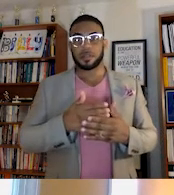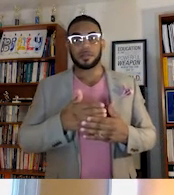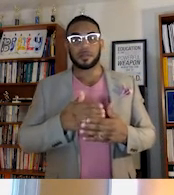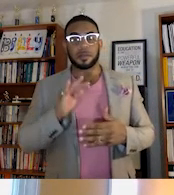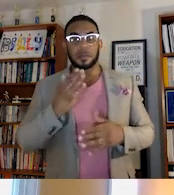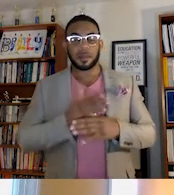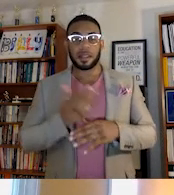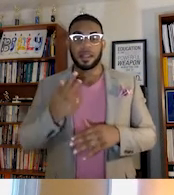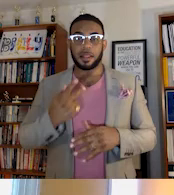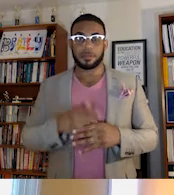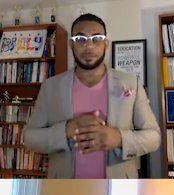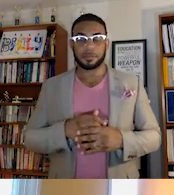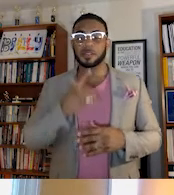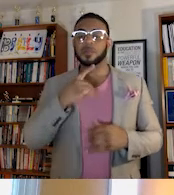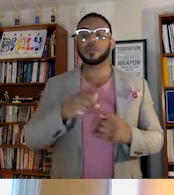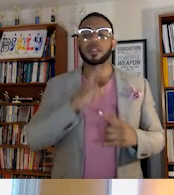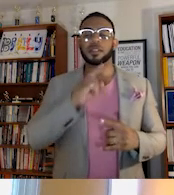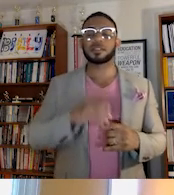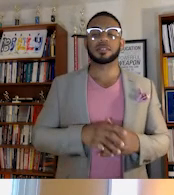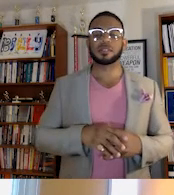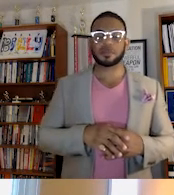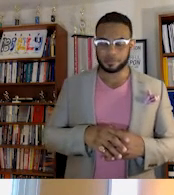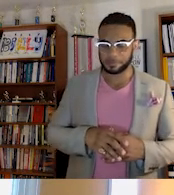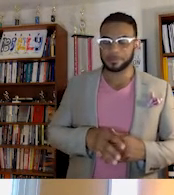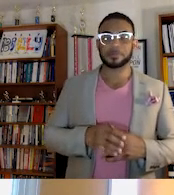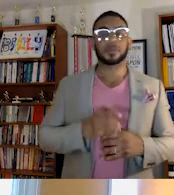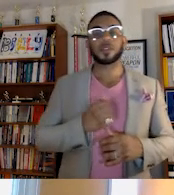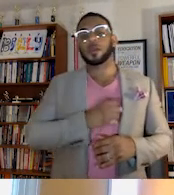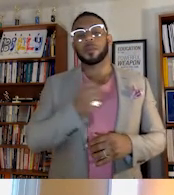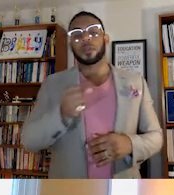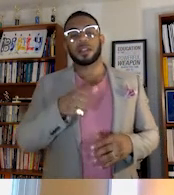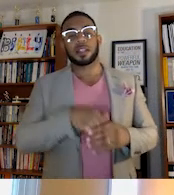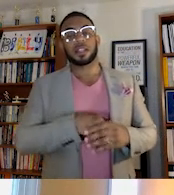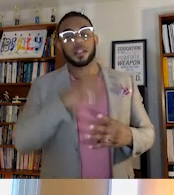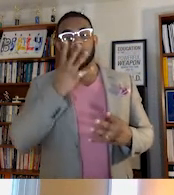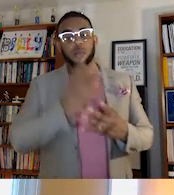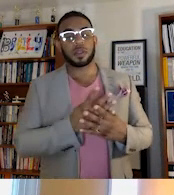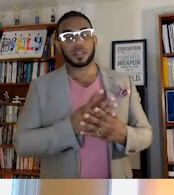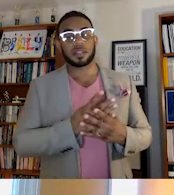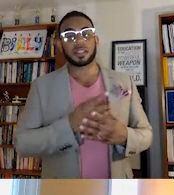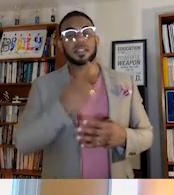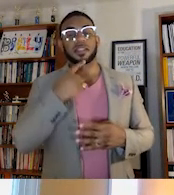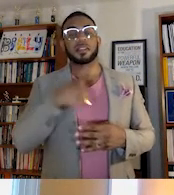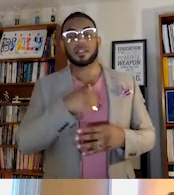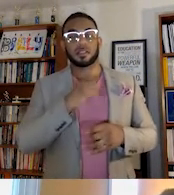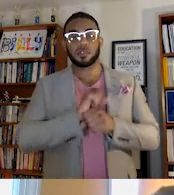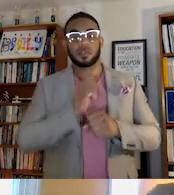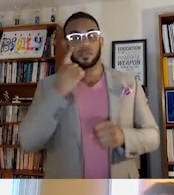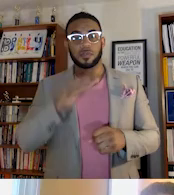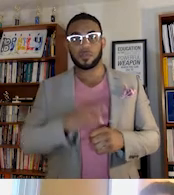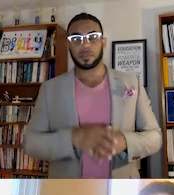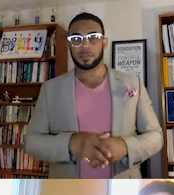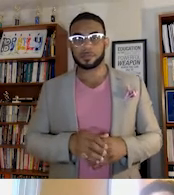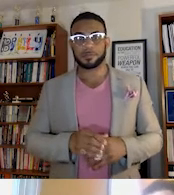modernized. They're rounding That's all it is. And putting us into prisons and telling us to work for